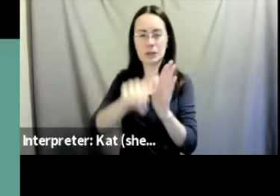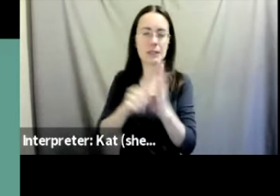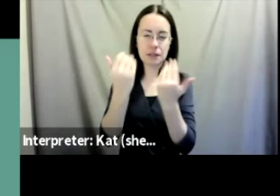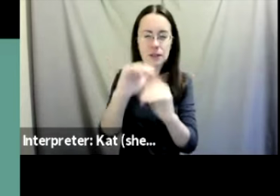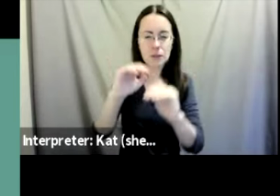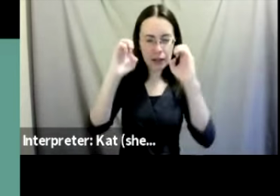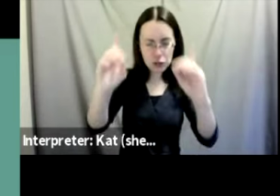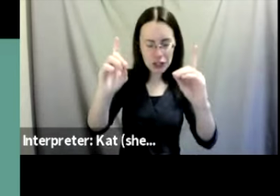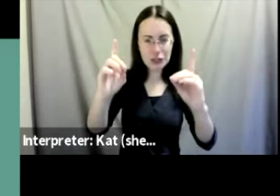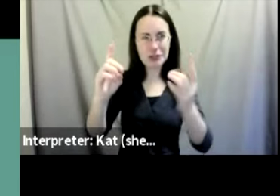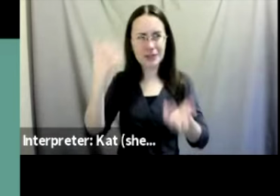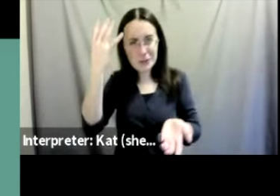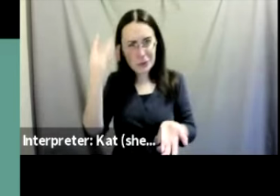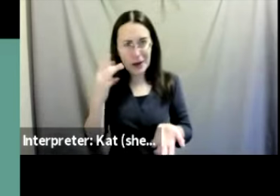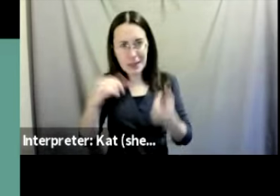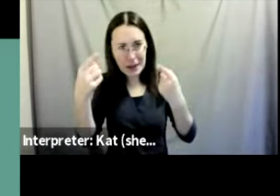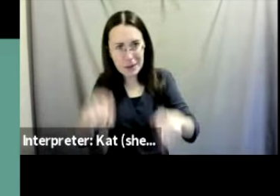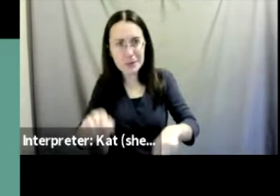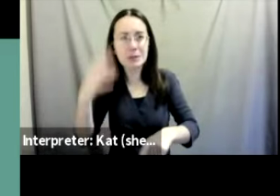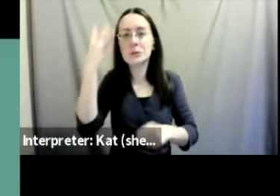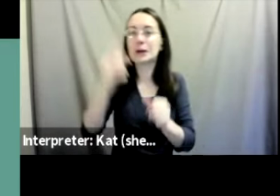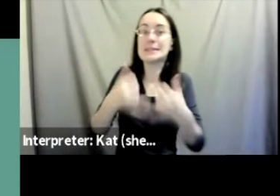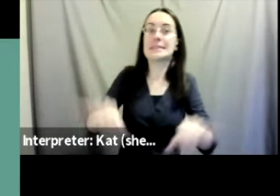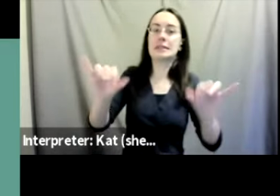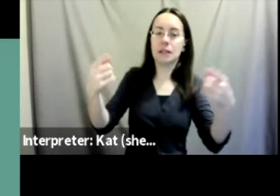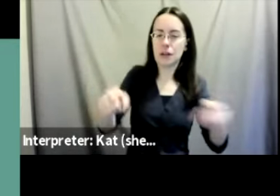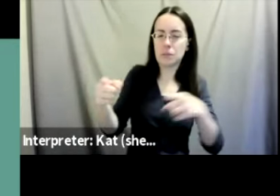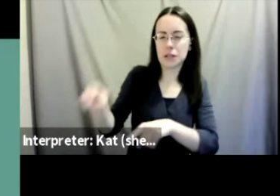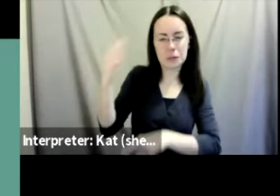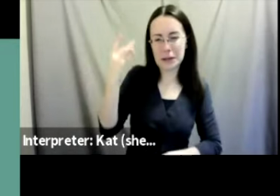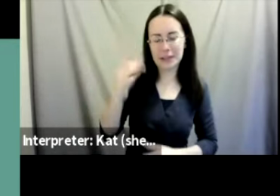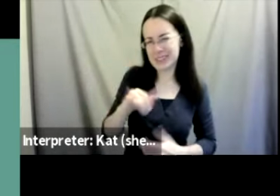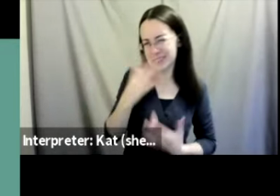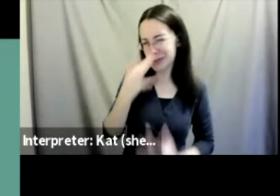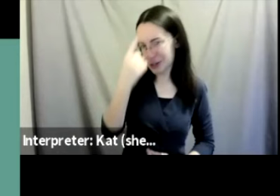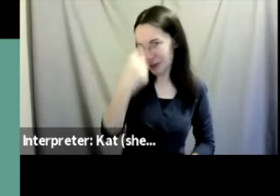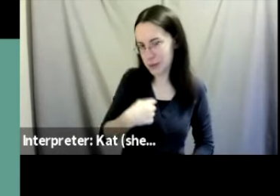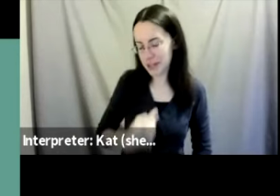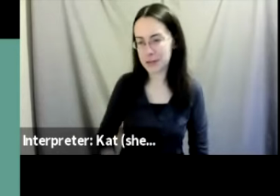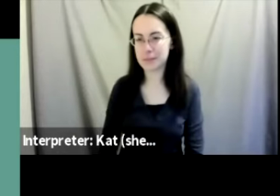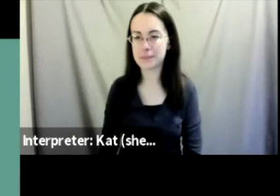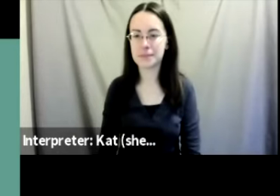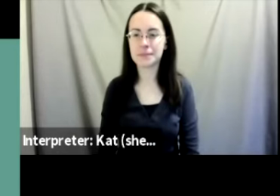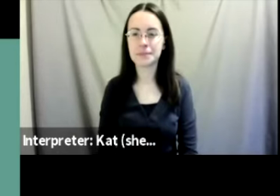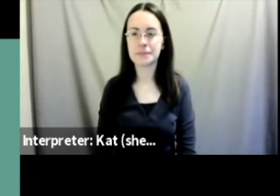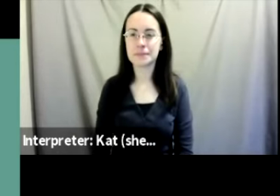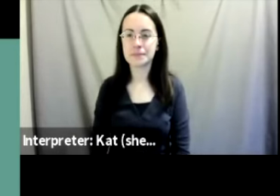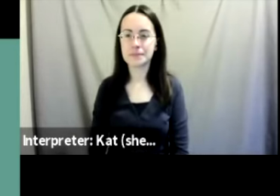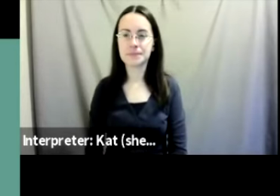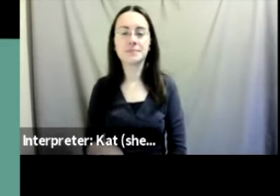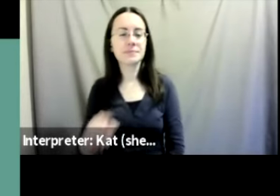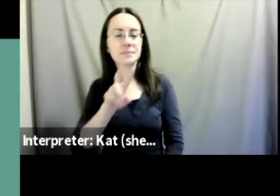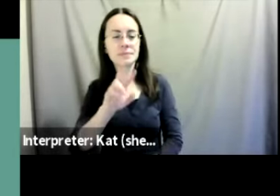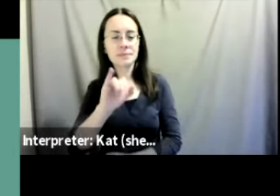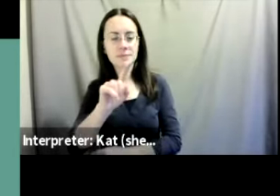happen was really interesting to me as well. I also think something we learned when we were looking